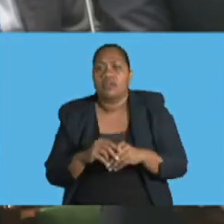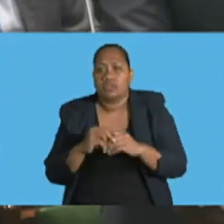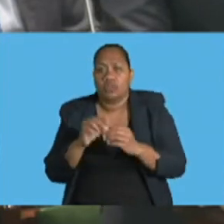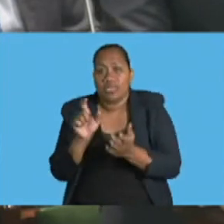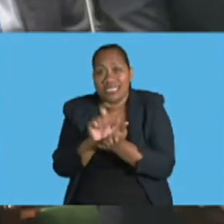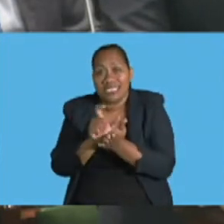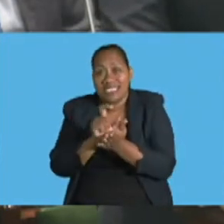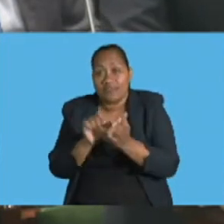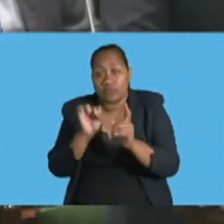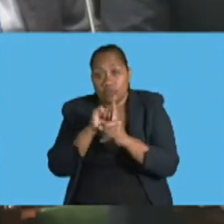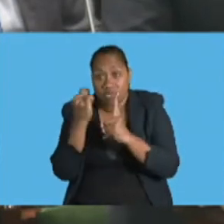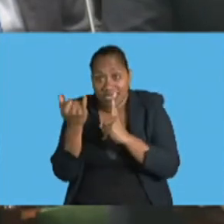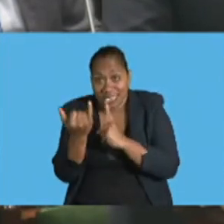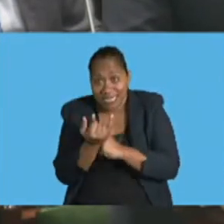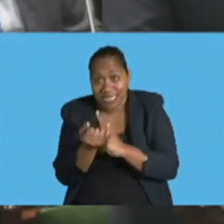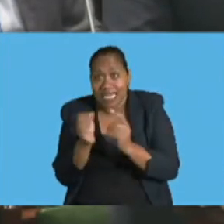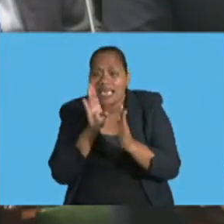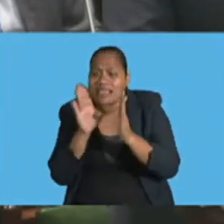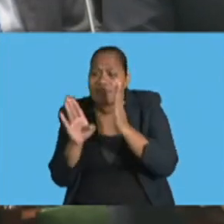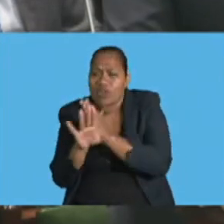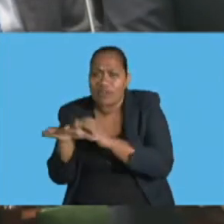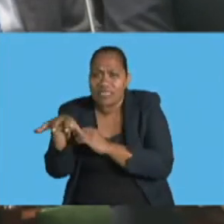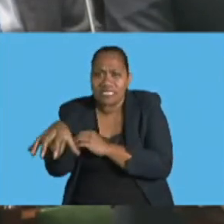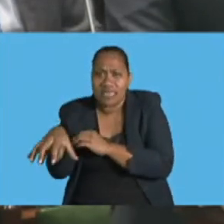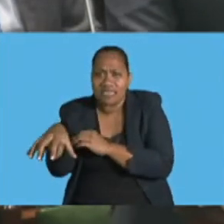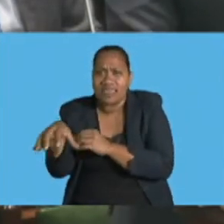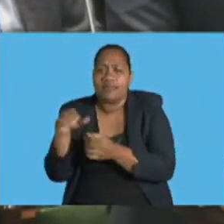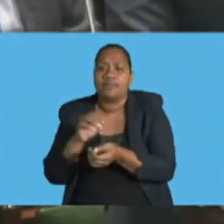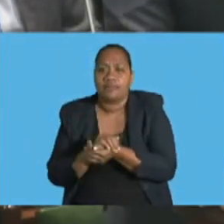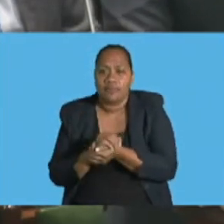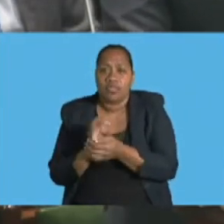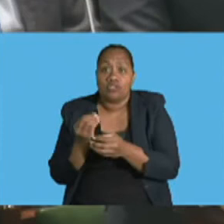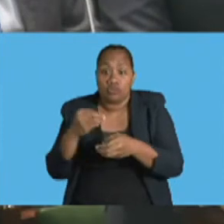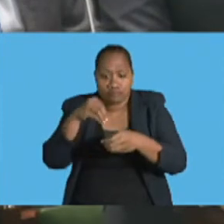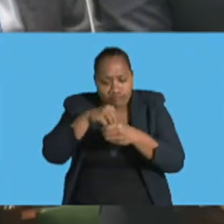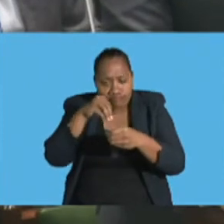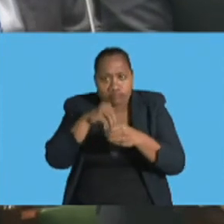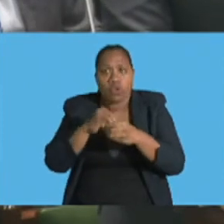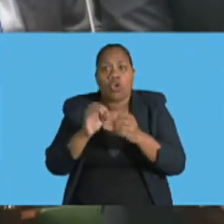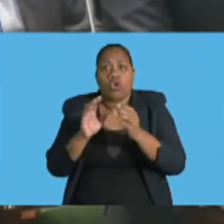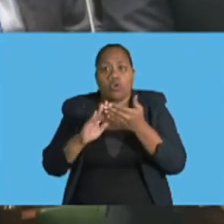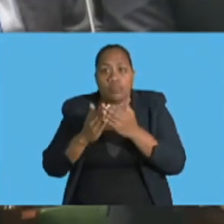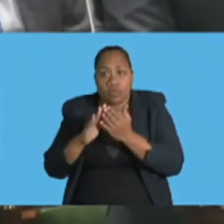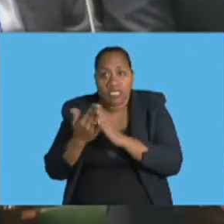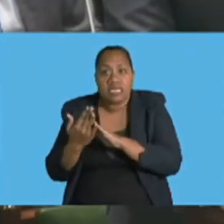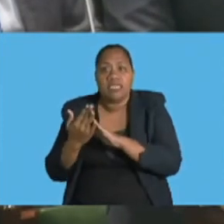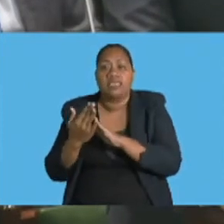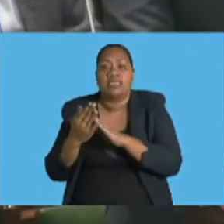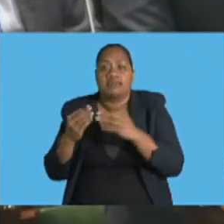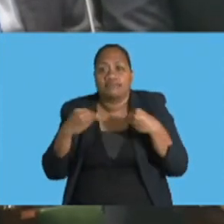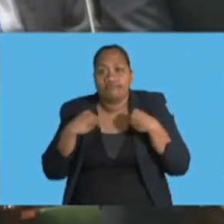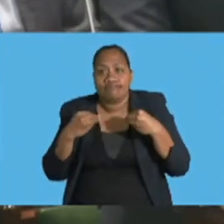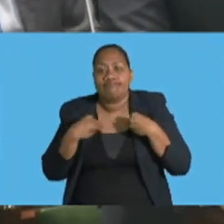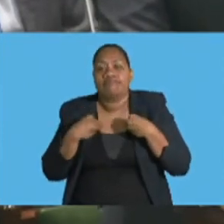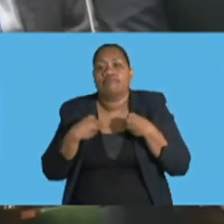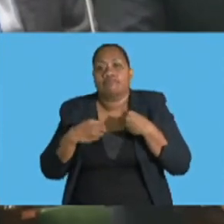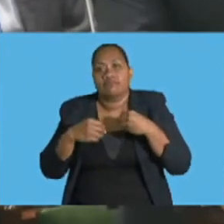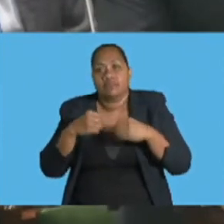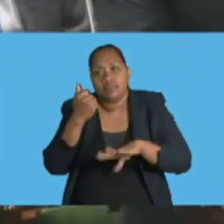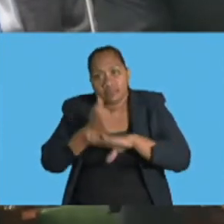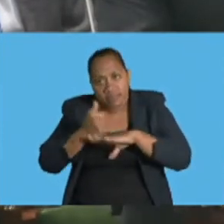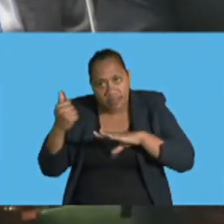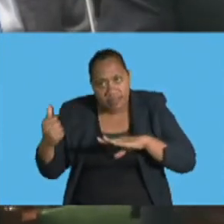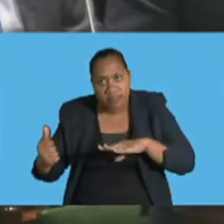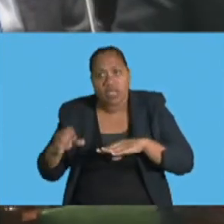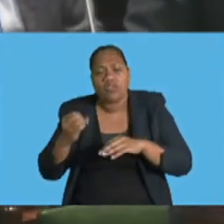sector. Next comes the Pacific Islands Forum in Tuvalu next week, in which Fiji rejoins the Leaders' Summit to make the case for